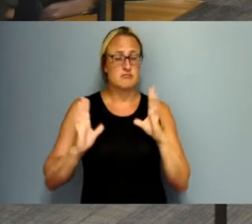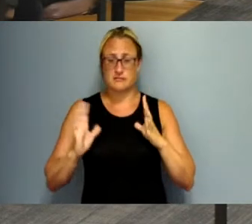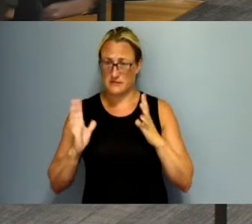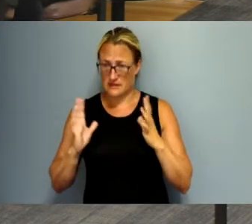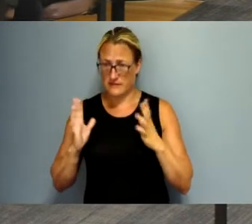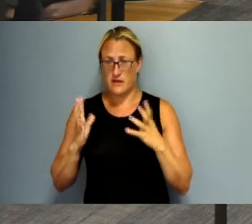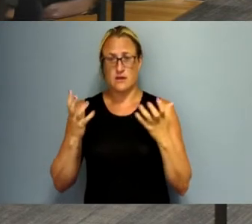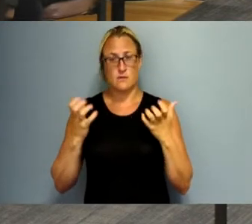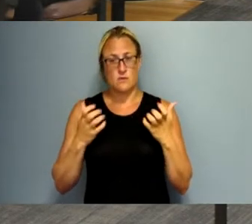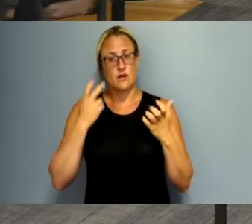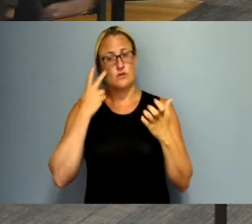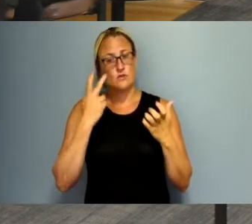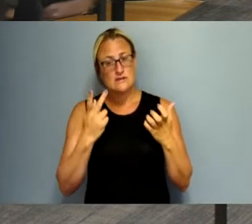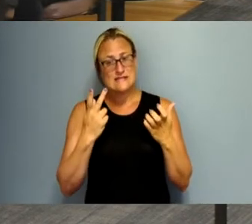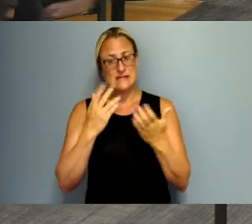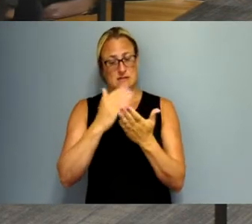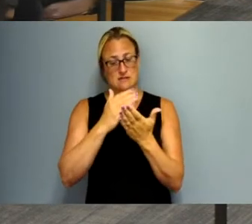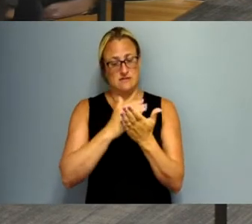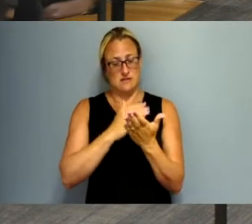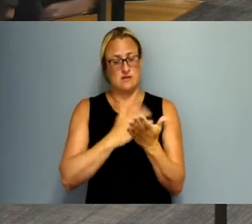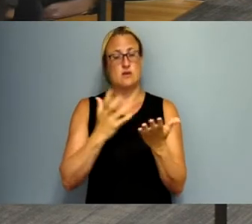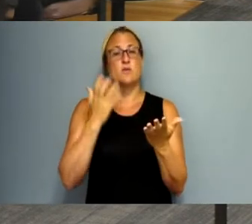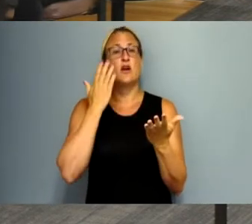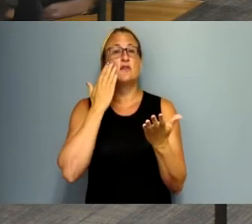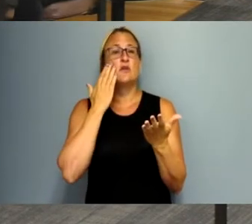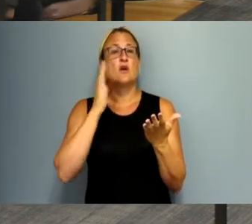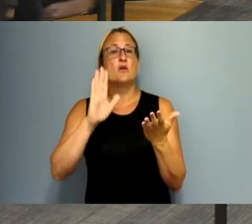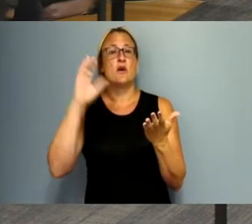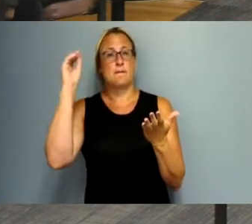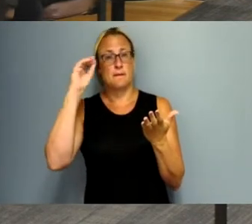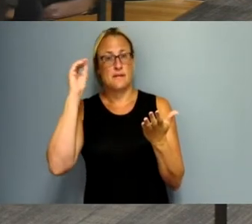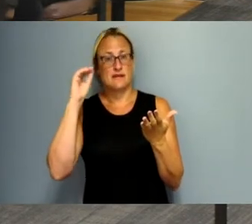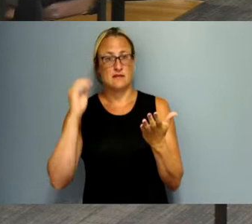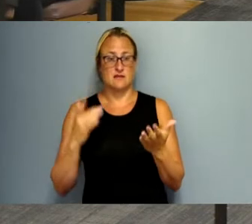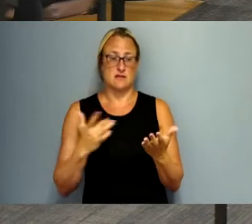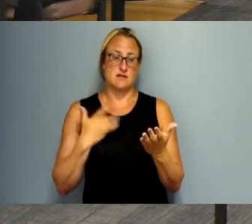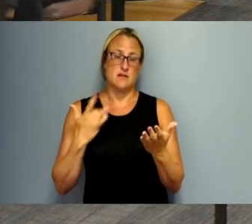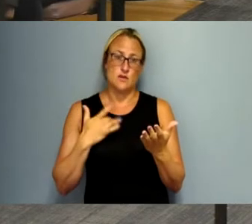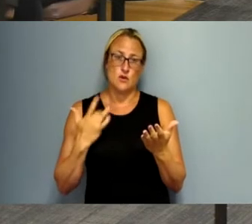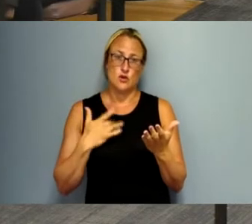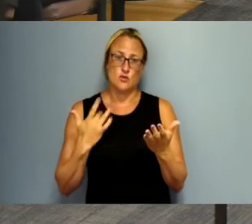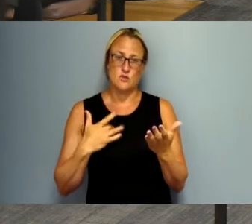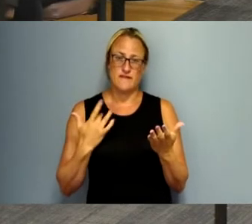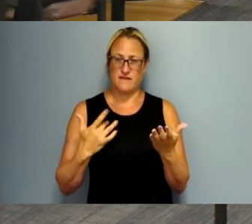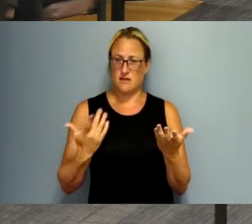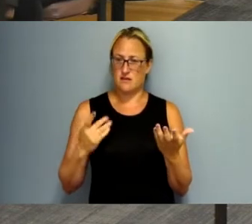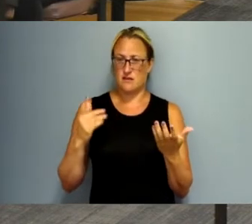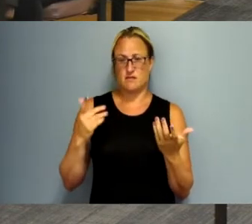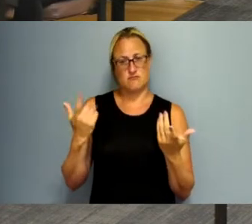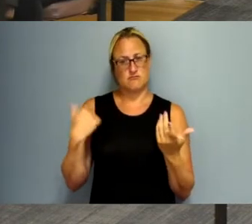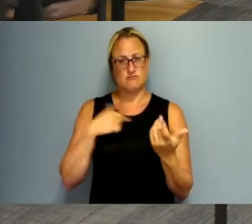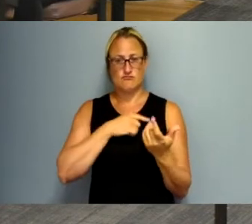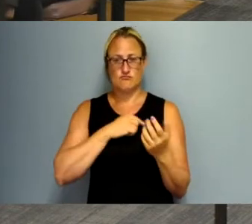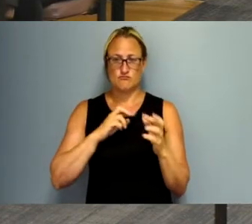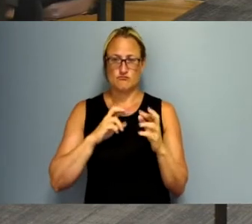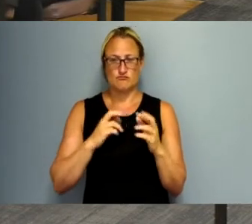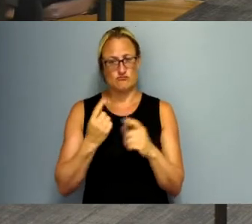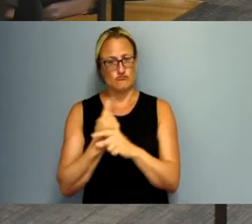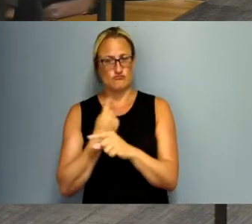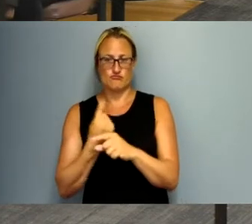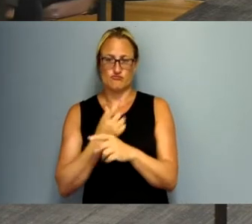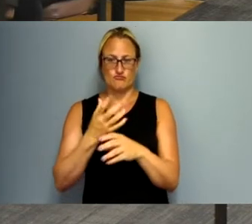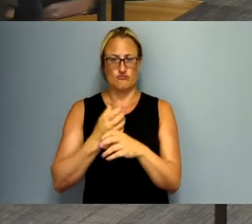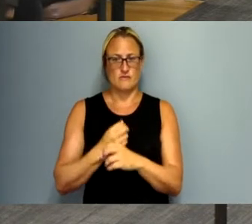your position, and we believe that you entitled to, and the people are entitled to a response. You can't